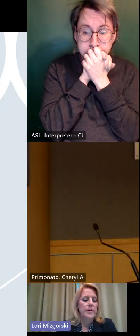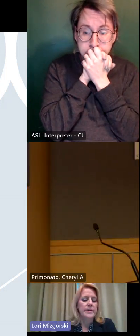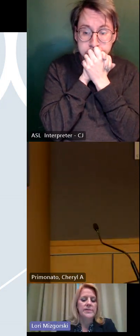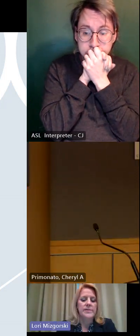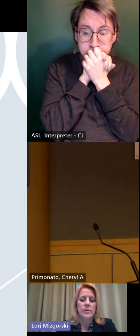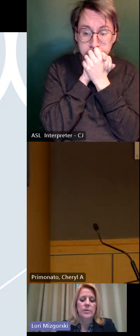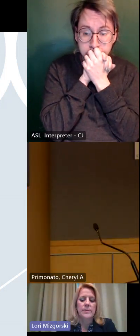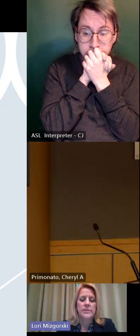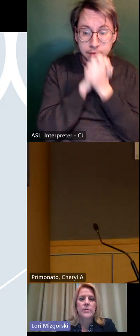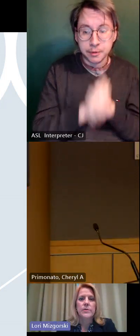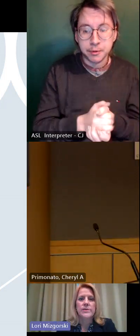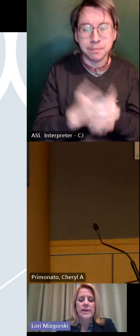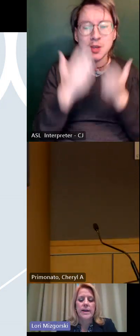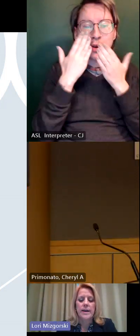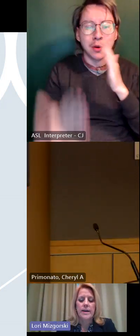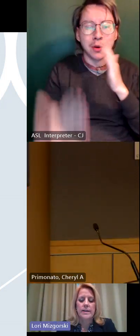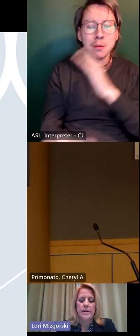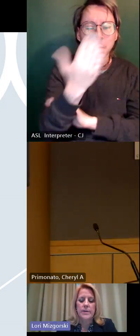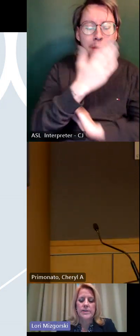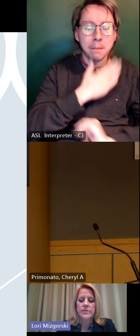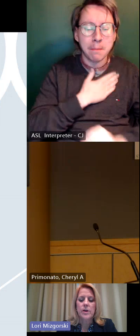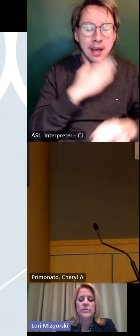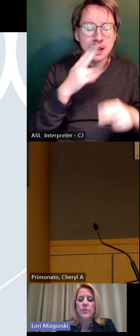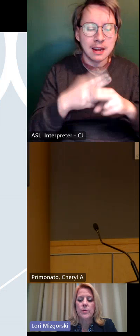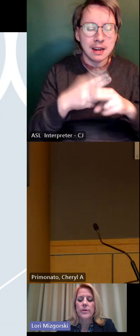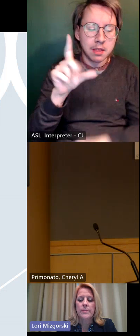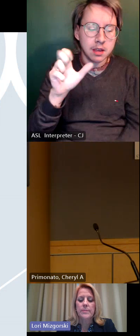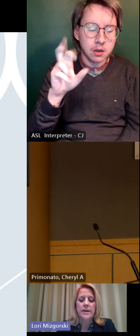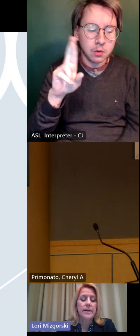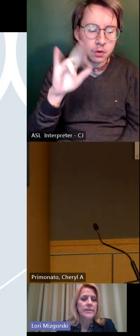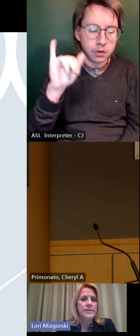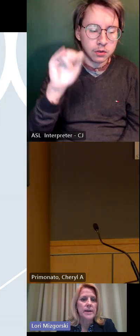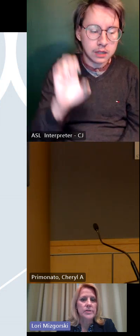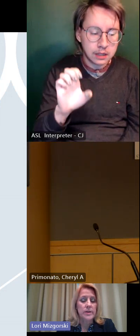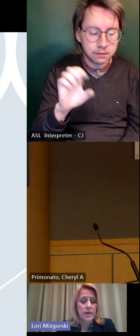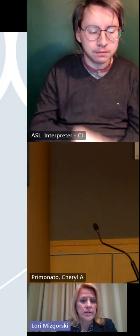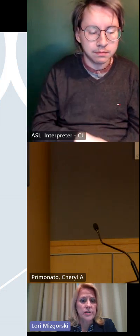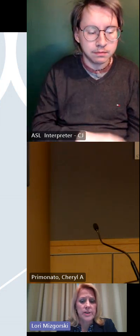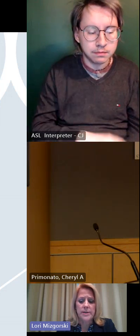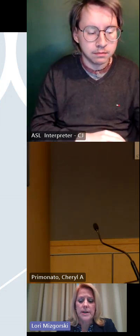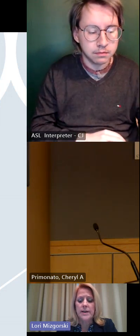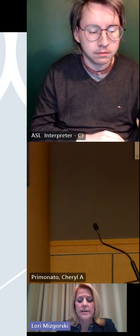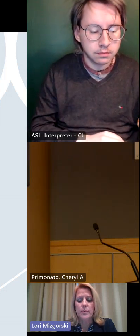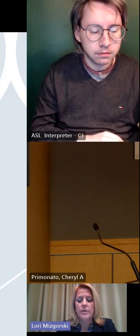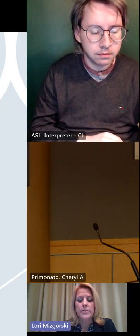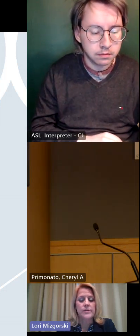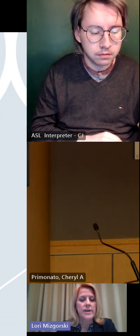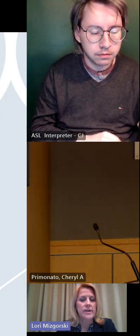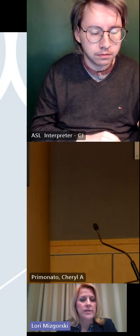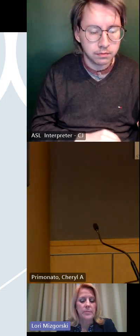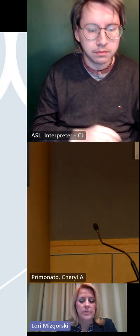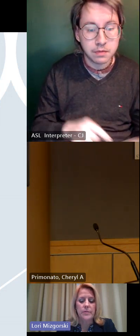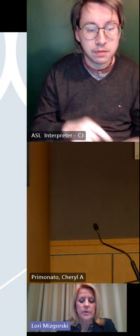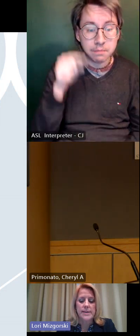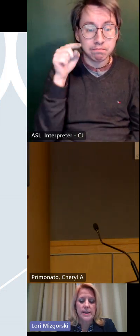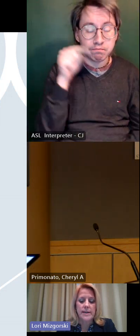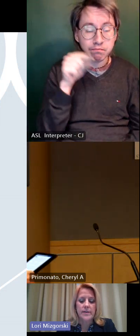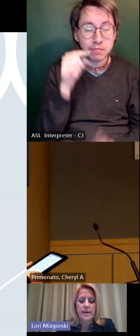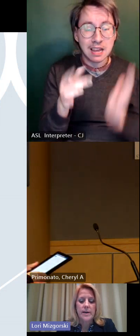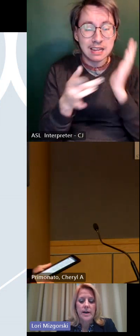Good morning. This is Lori Mizgorski, and I would like to call to order the meeting of the Technology Committee for Thursday,